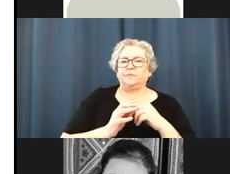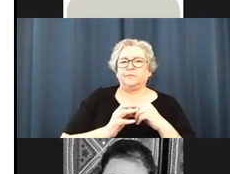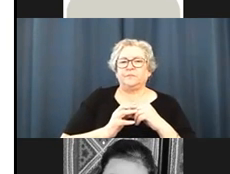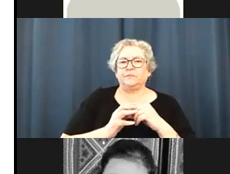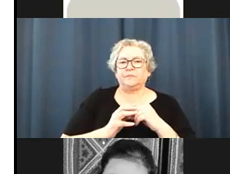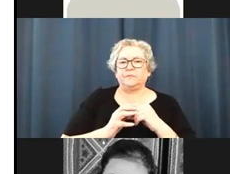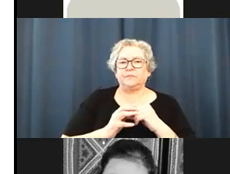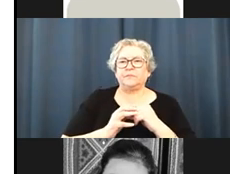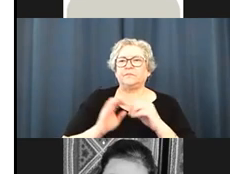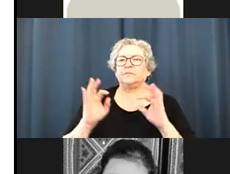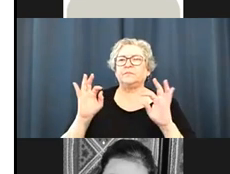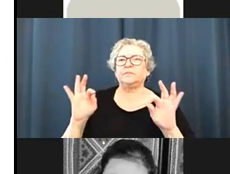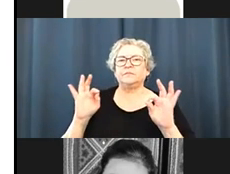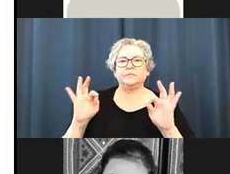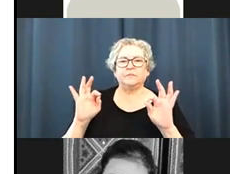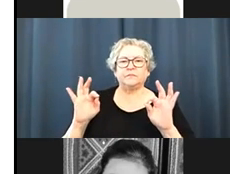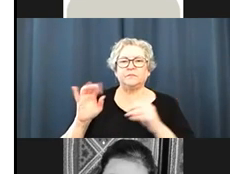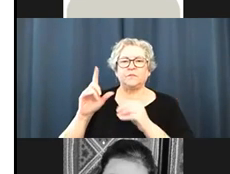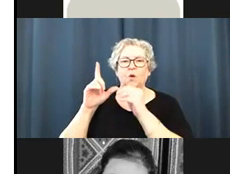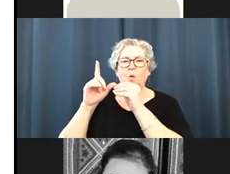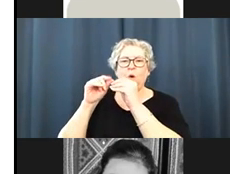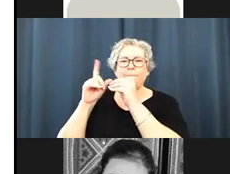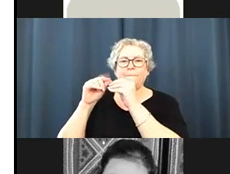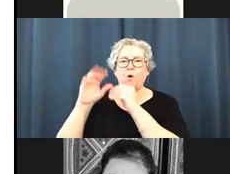Okay. Let's do one more chat.